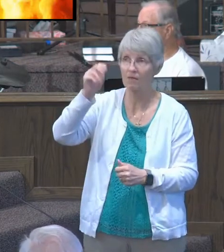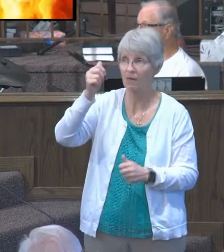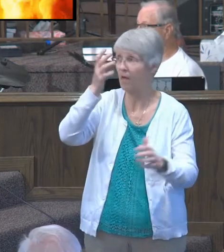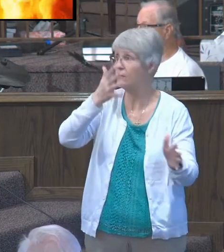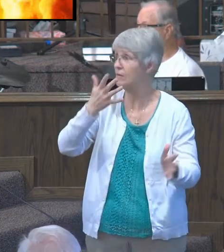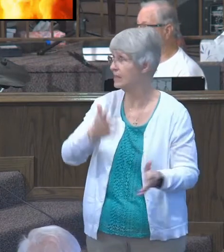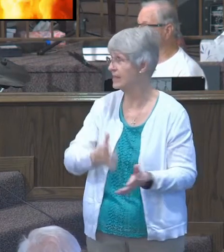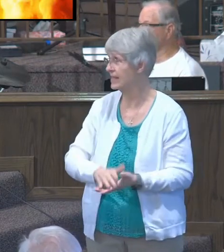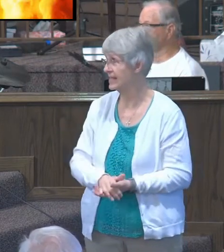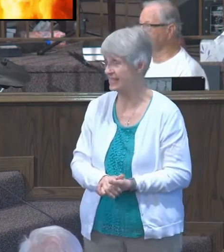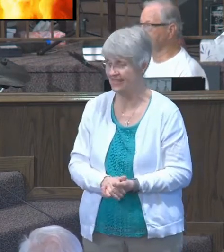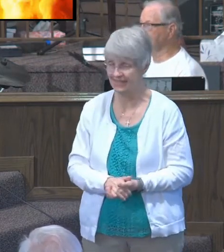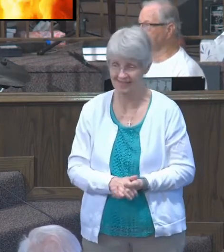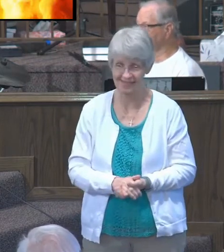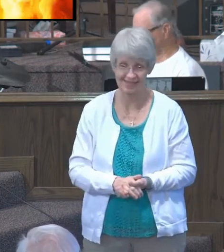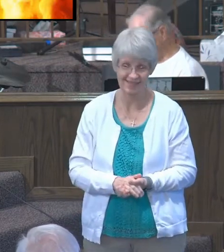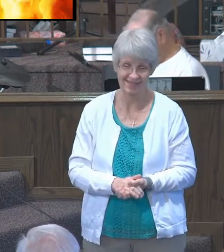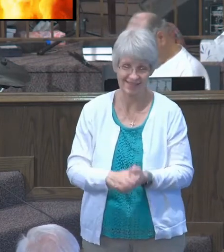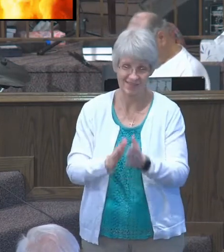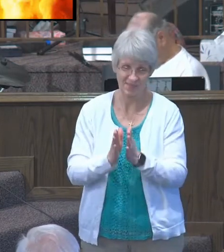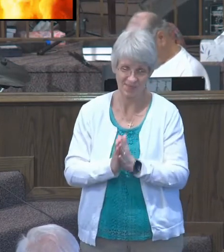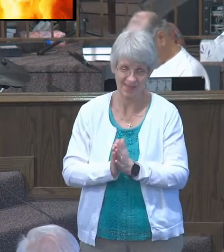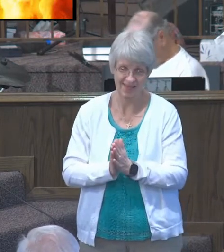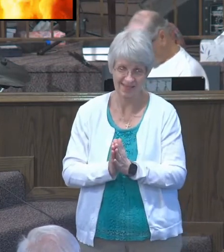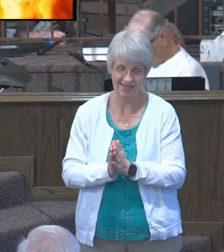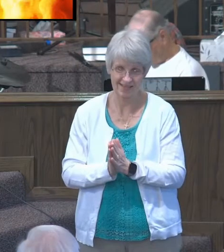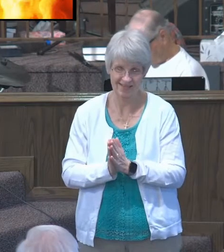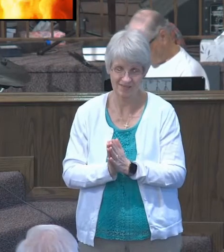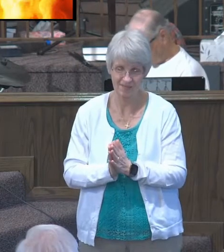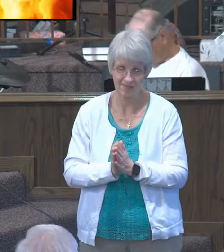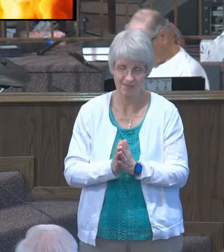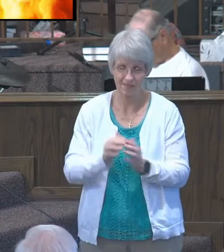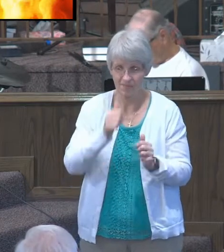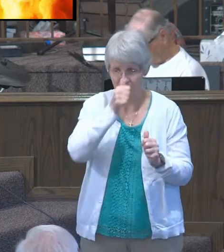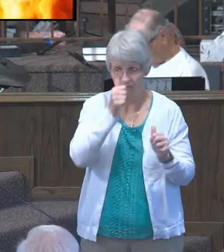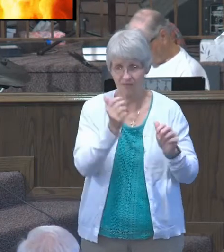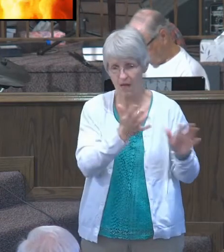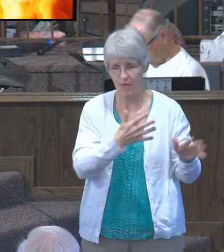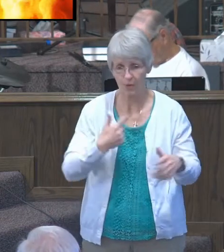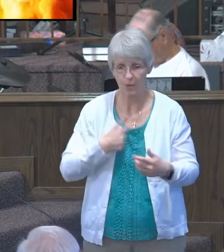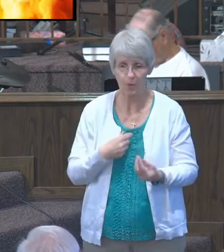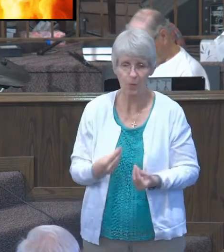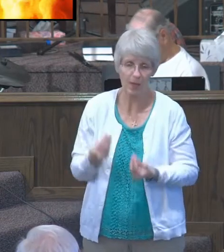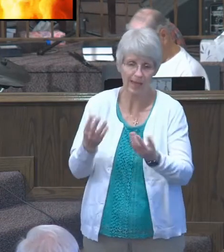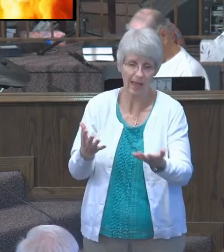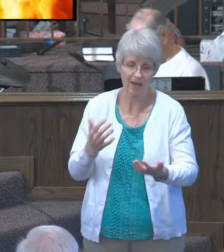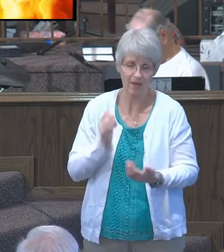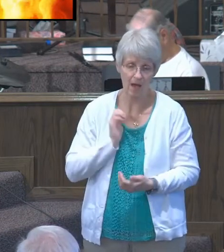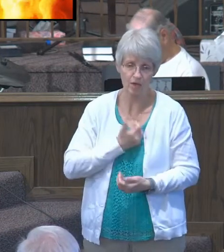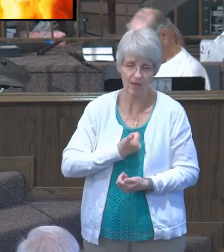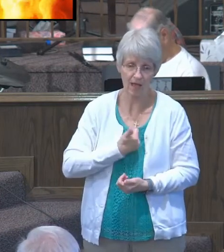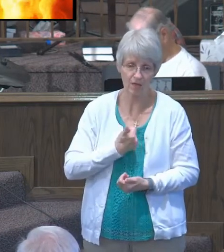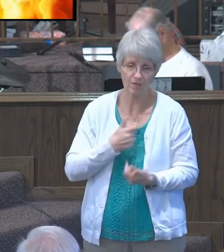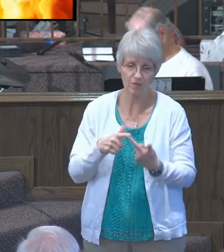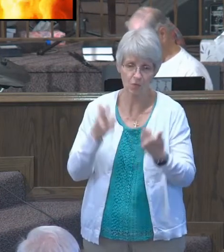I'm in over my head. I love you. Let me pray with you this morning. God, we just give ourselves to you today. All that we